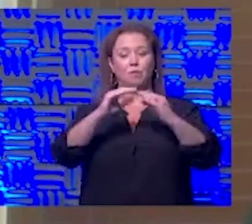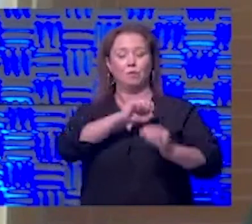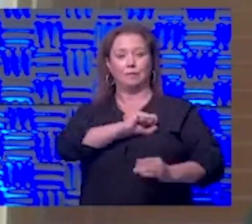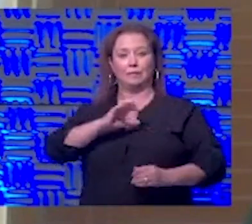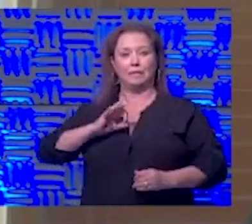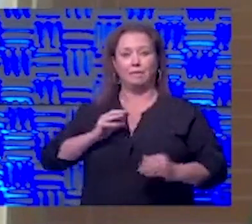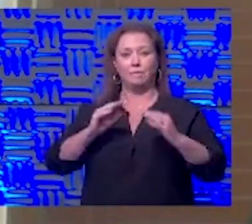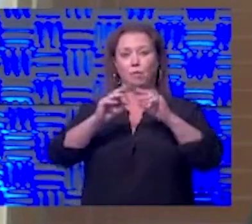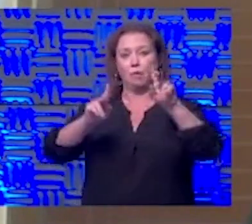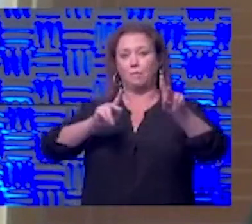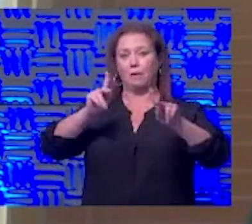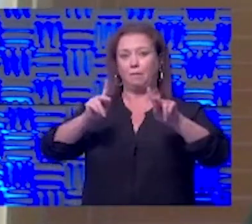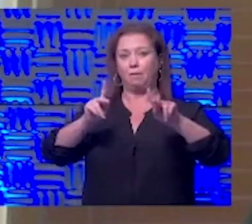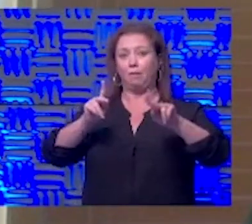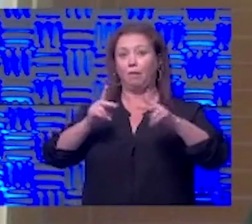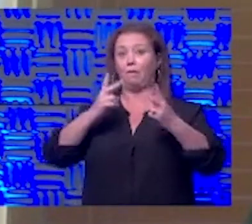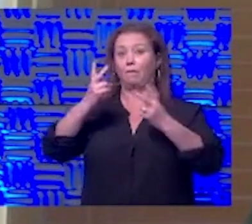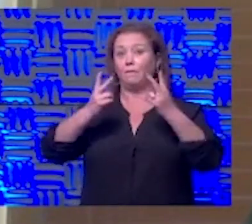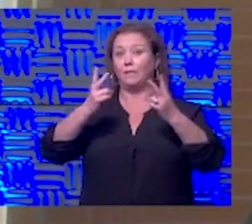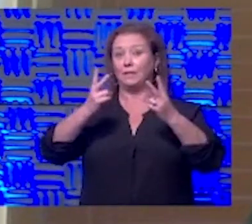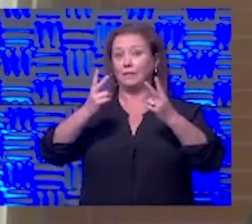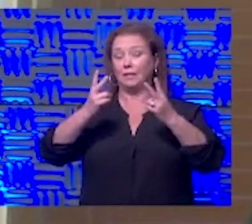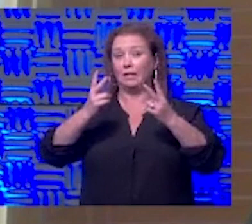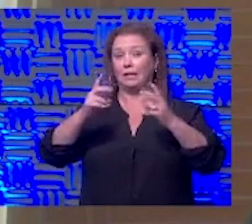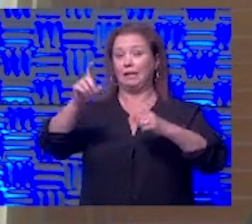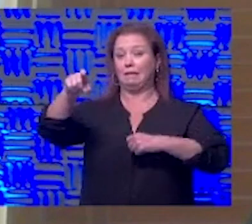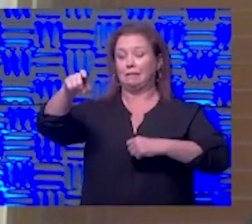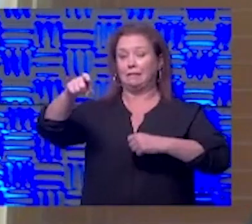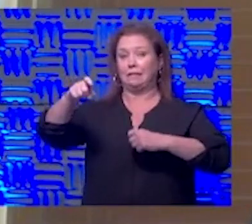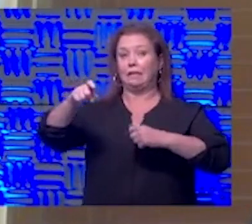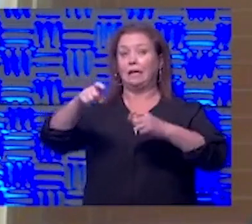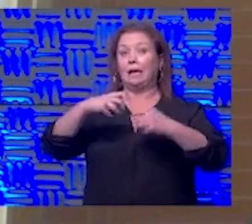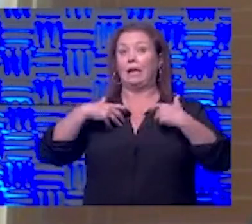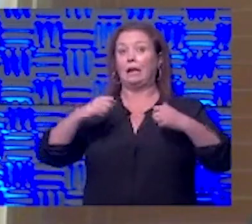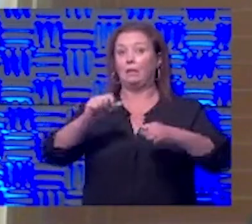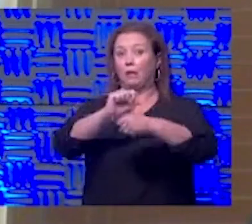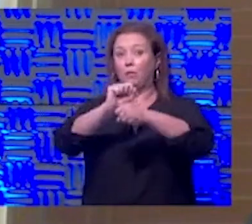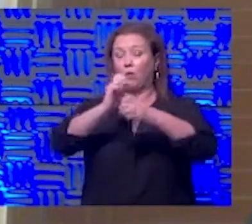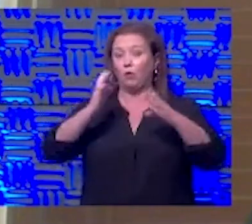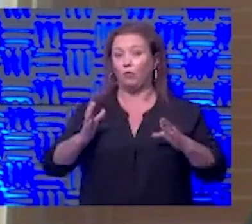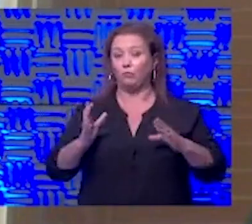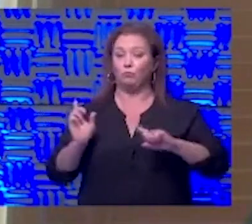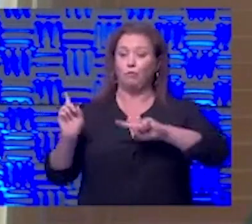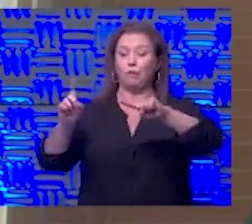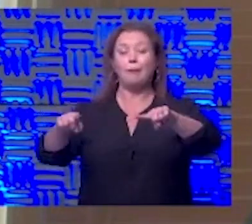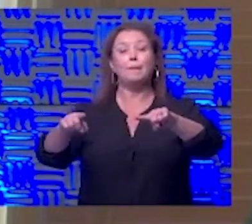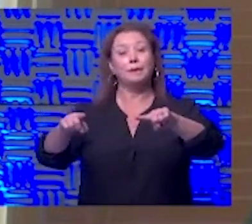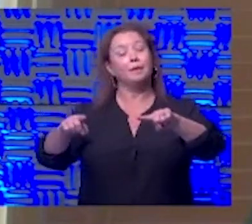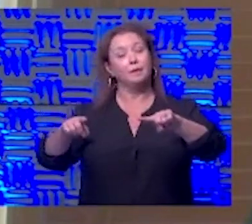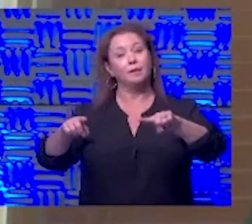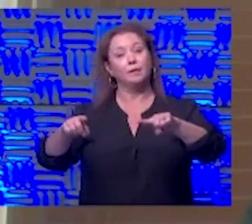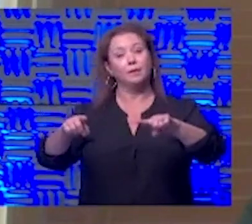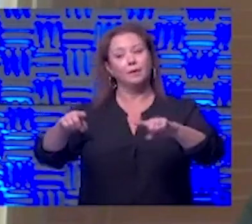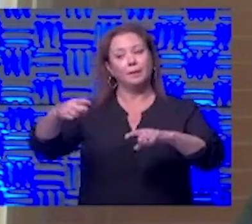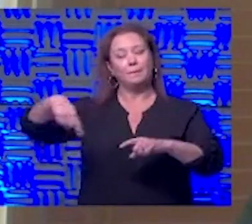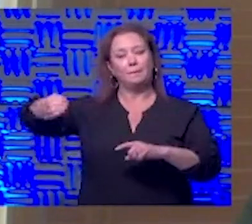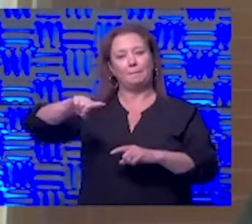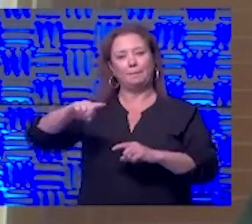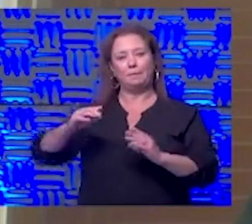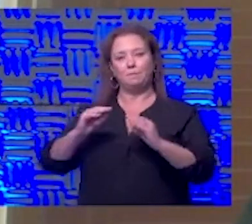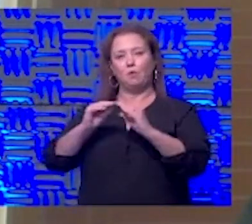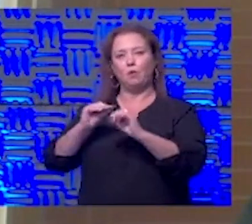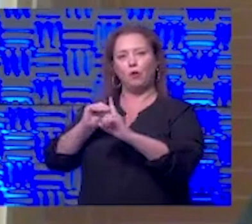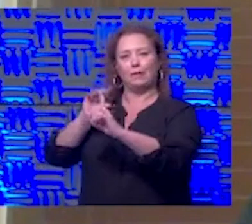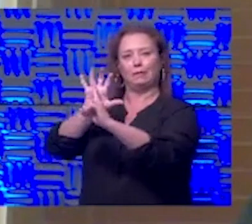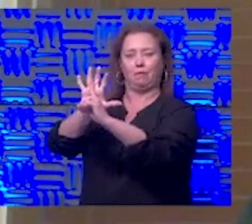more of the people that are coming into the building as a necessity, as essential healthcare workers, are also perhaps more exposed